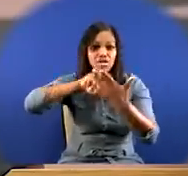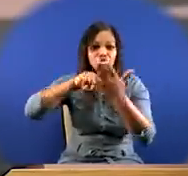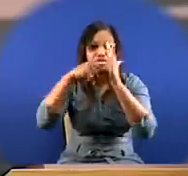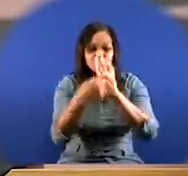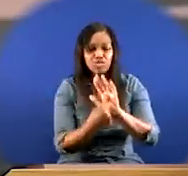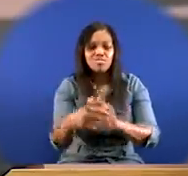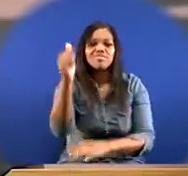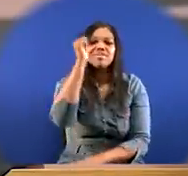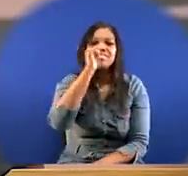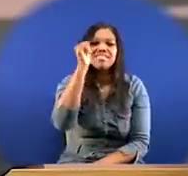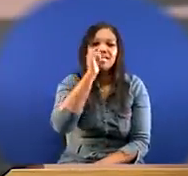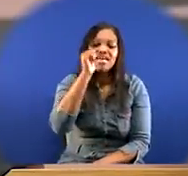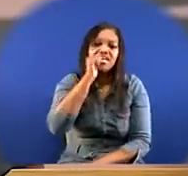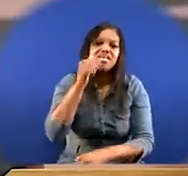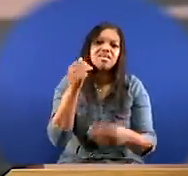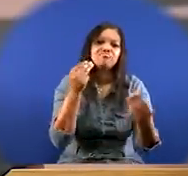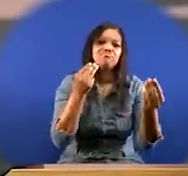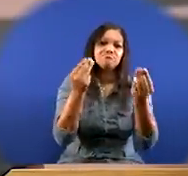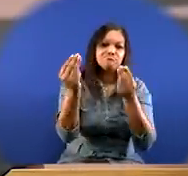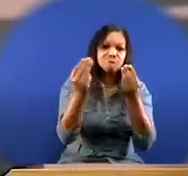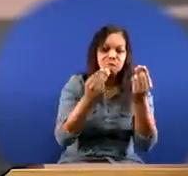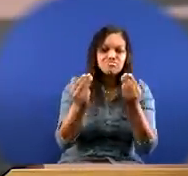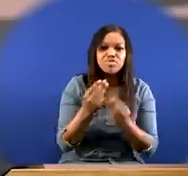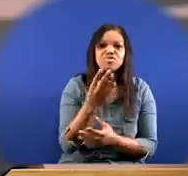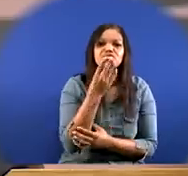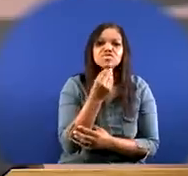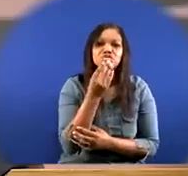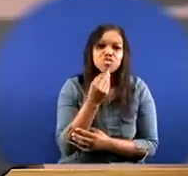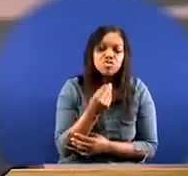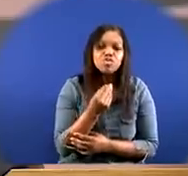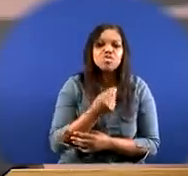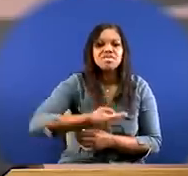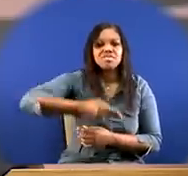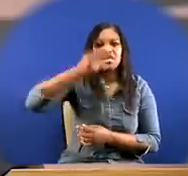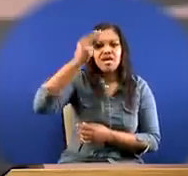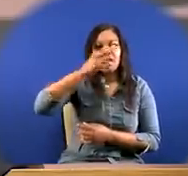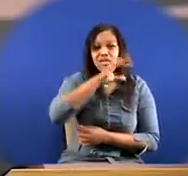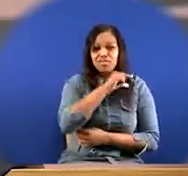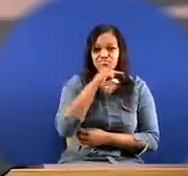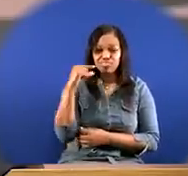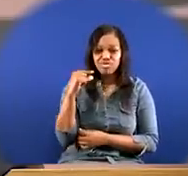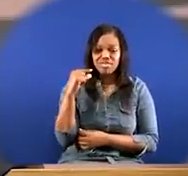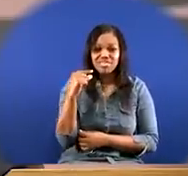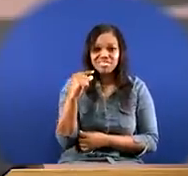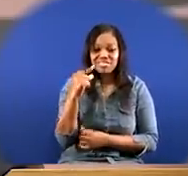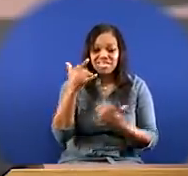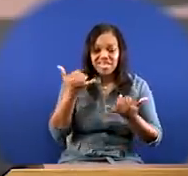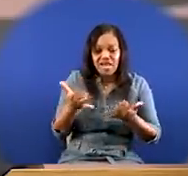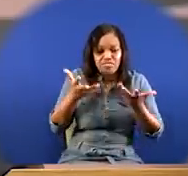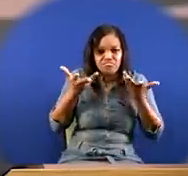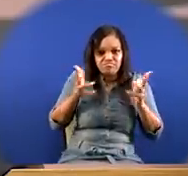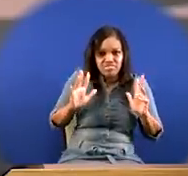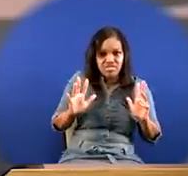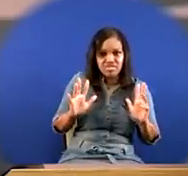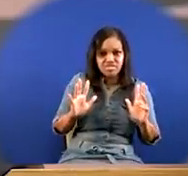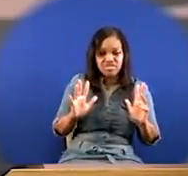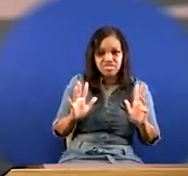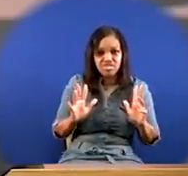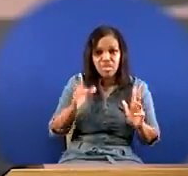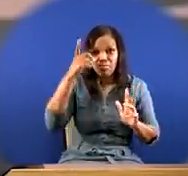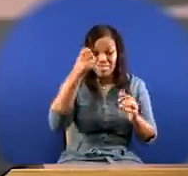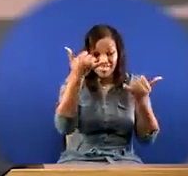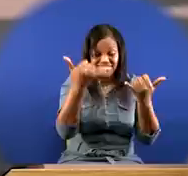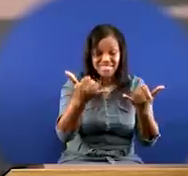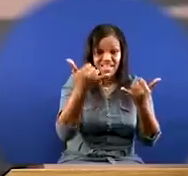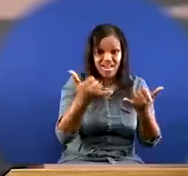daily ministrations of the Jewish high priest had come to an end, because